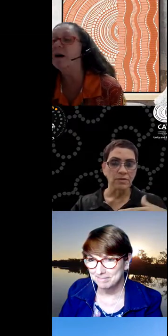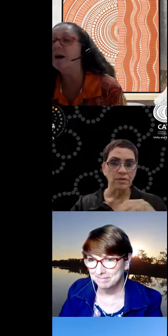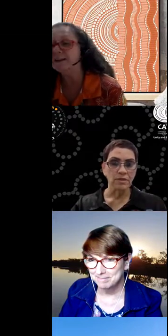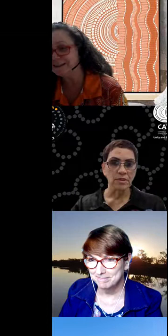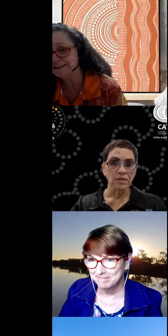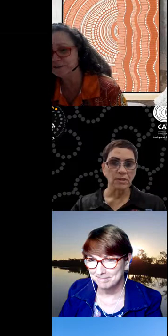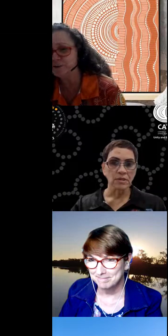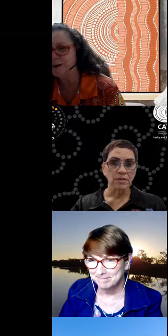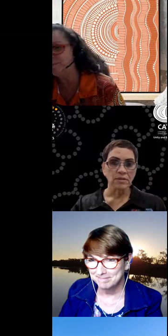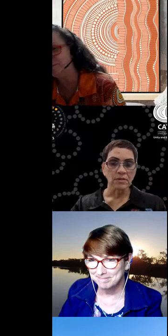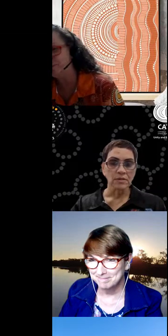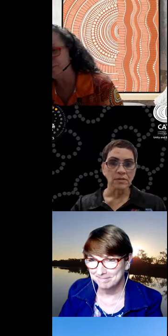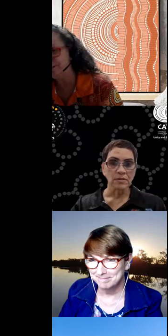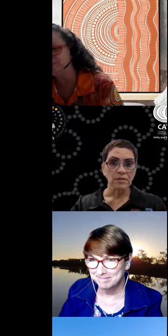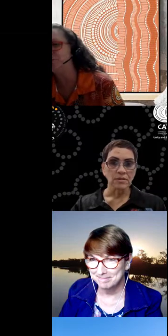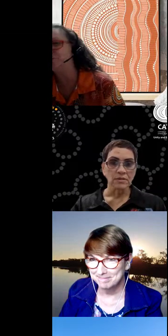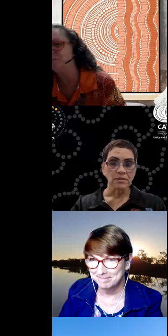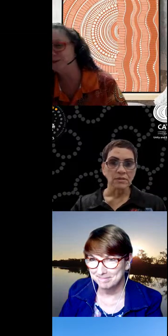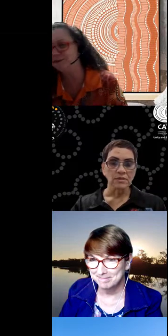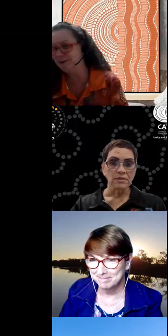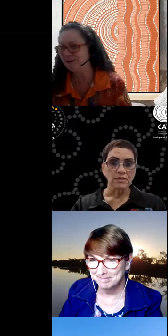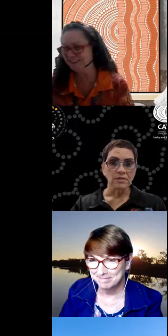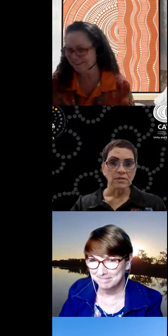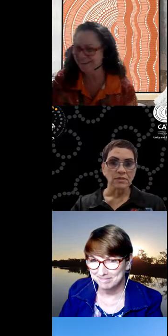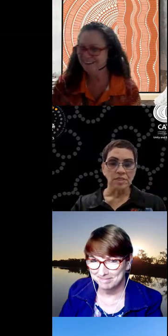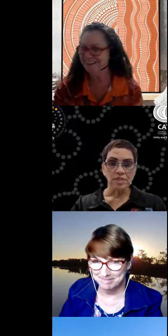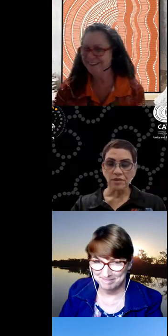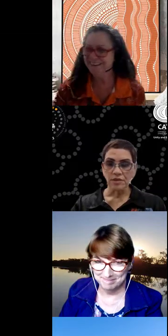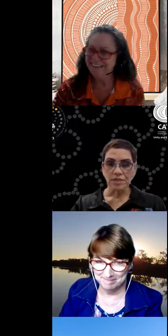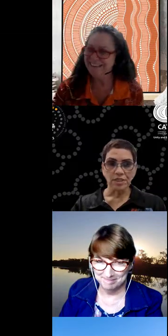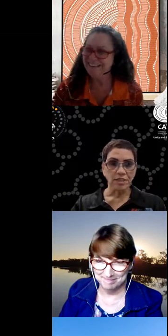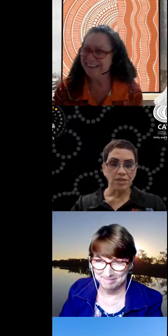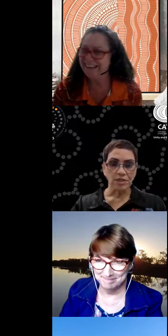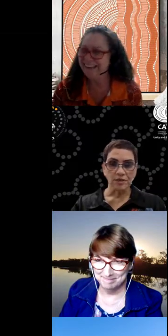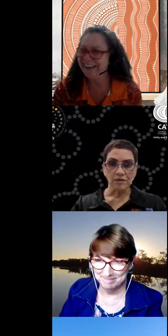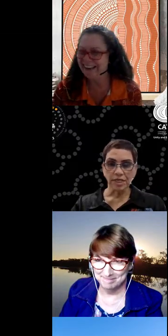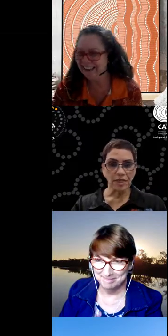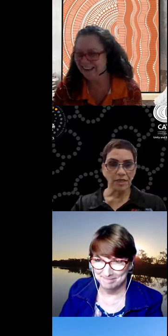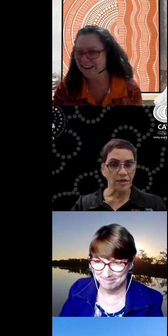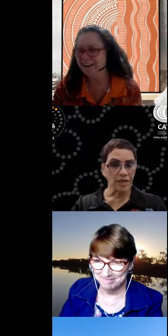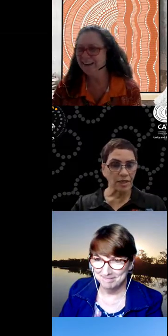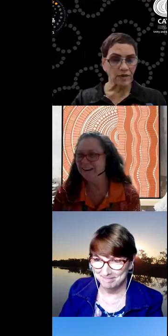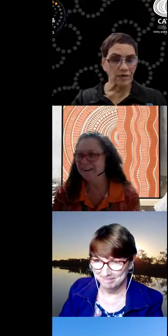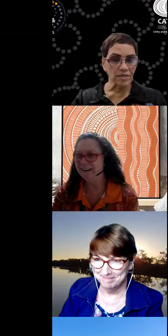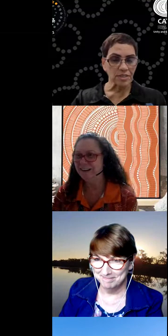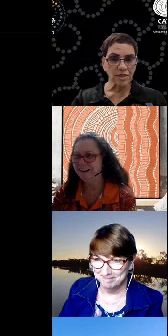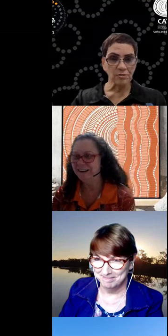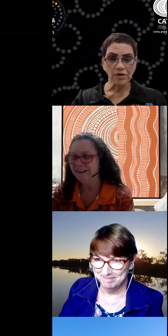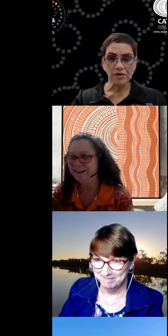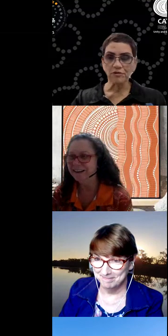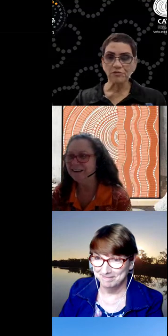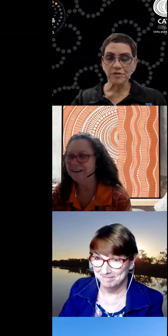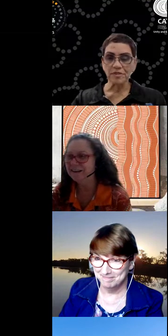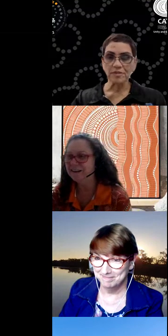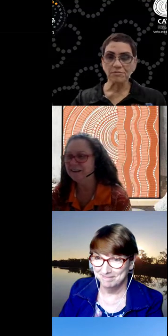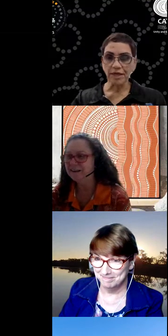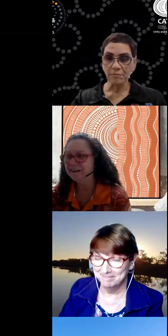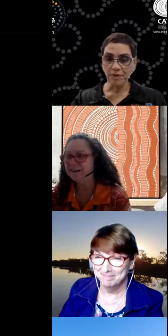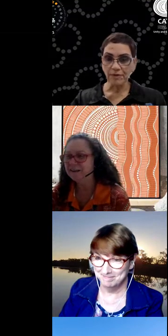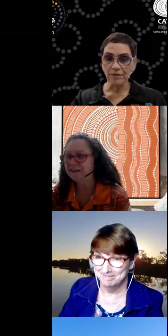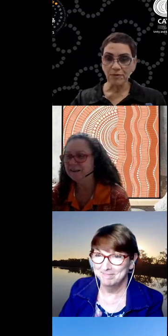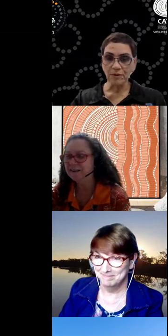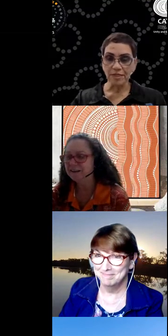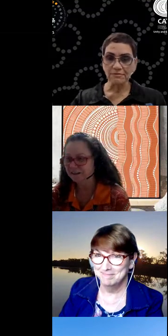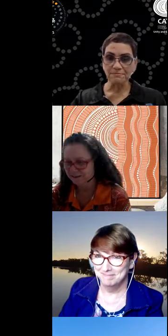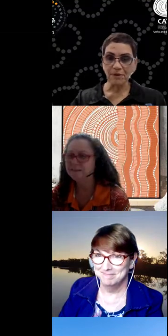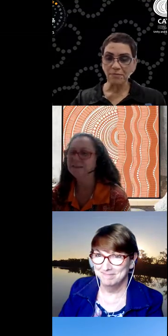little prizes that we give them a free subscription to it. That's a good idea, Joe. I'm keynoting at your CNMO conference. I'd